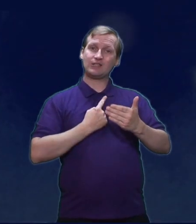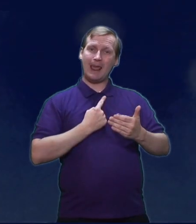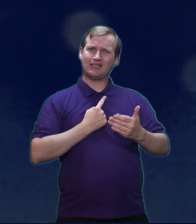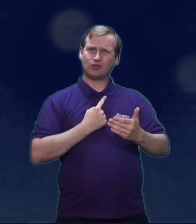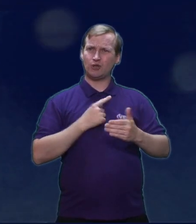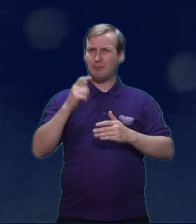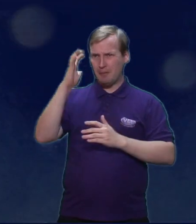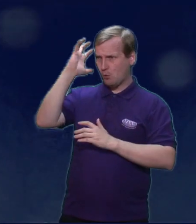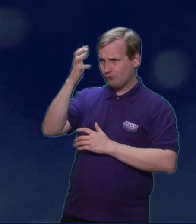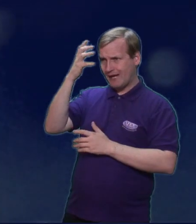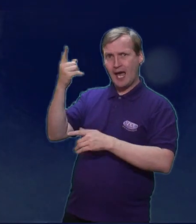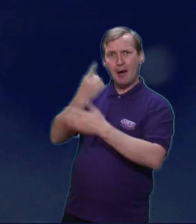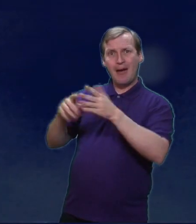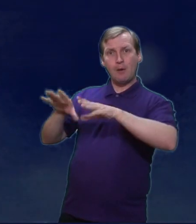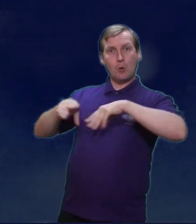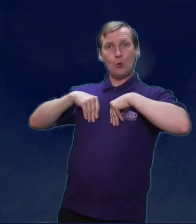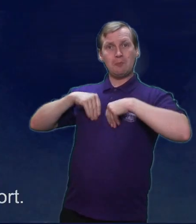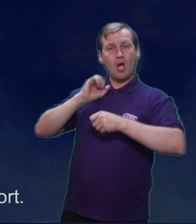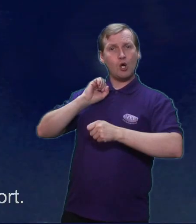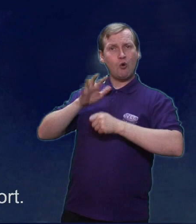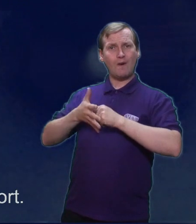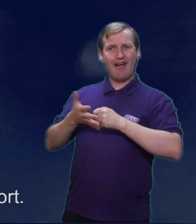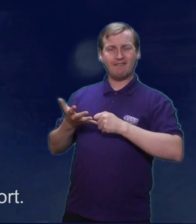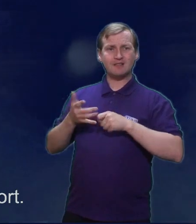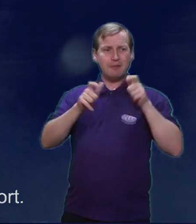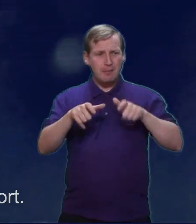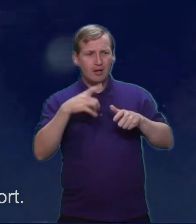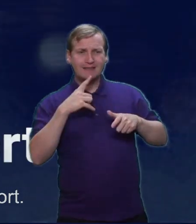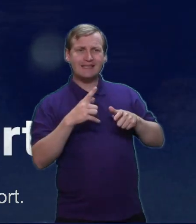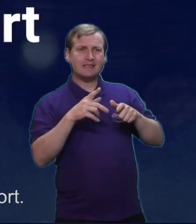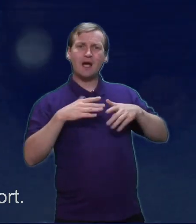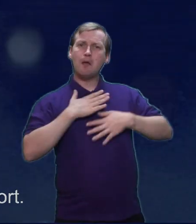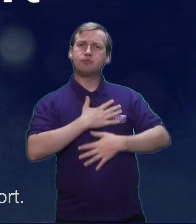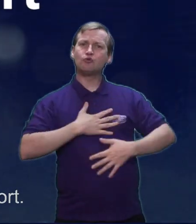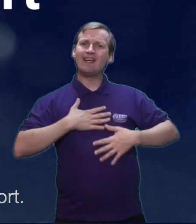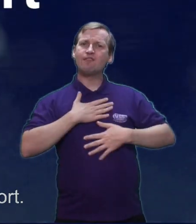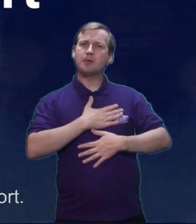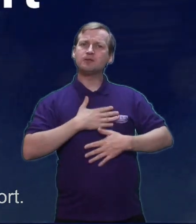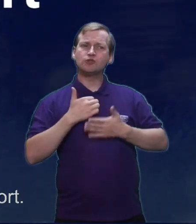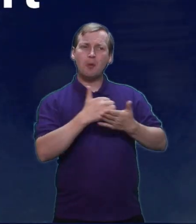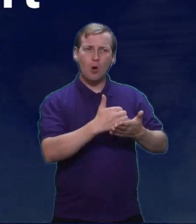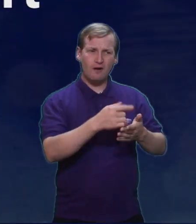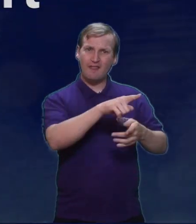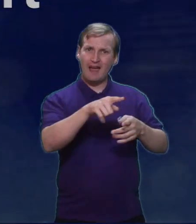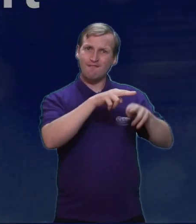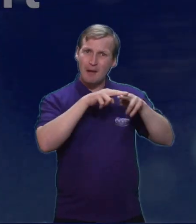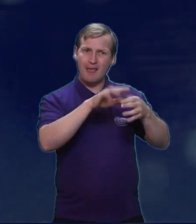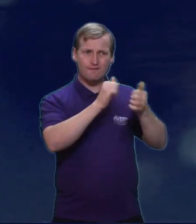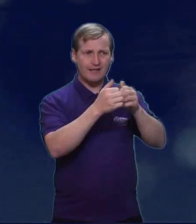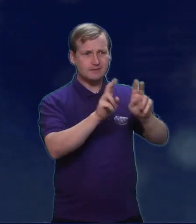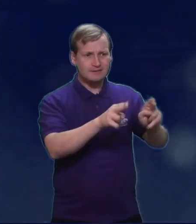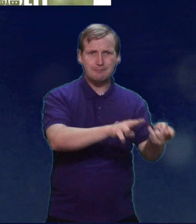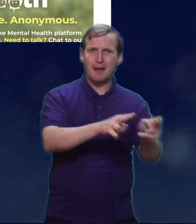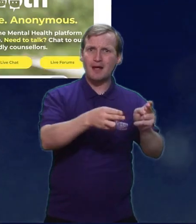self-isolation or anxiety around catching the virus, as well as more people needing bereavement support. We responded